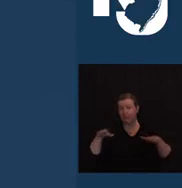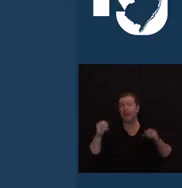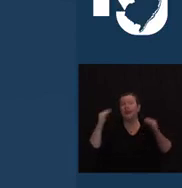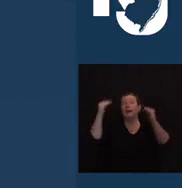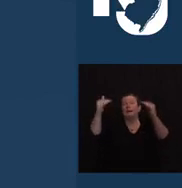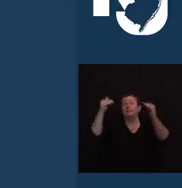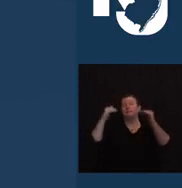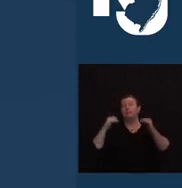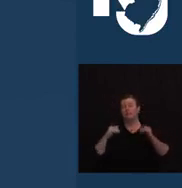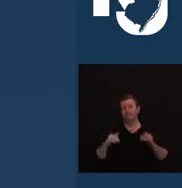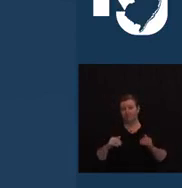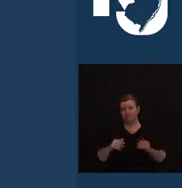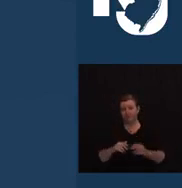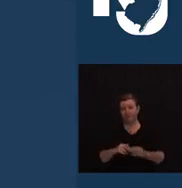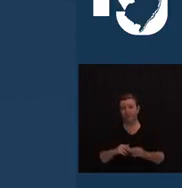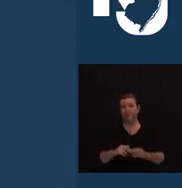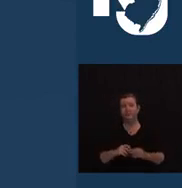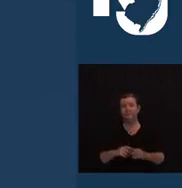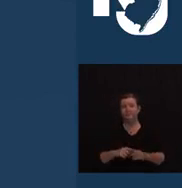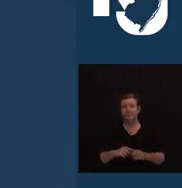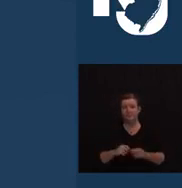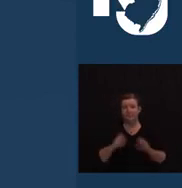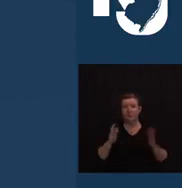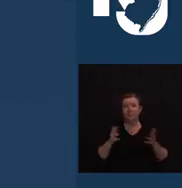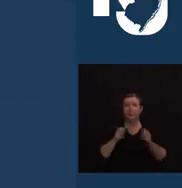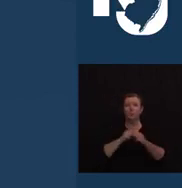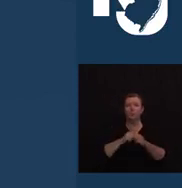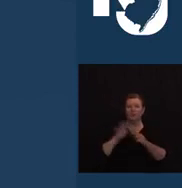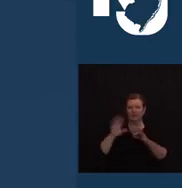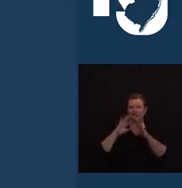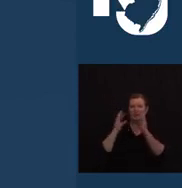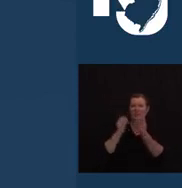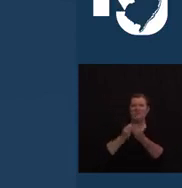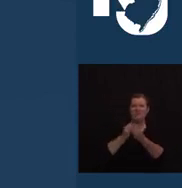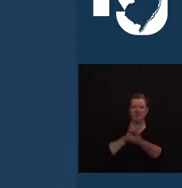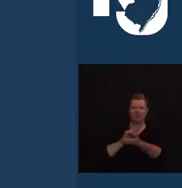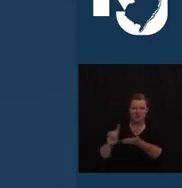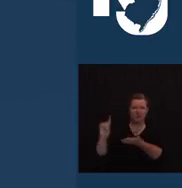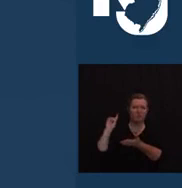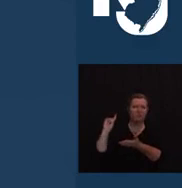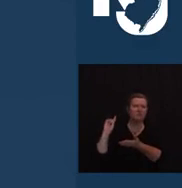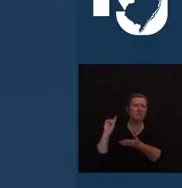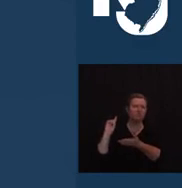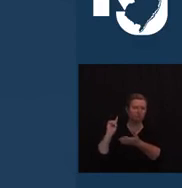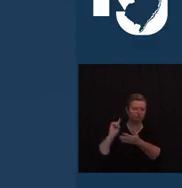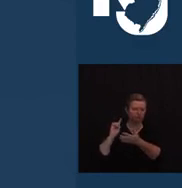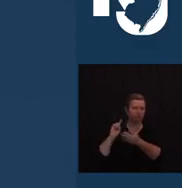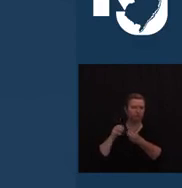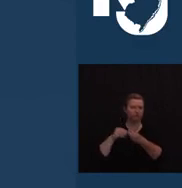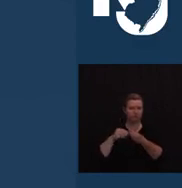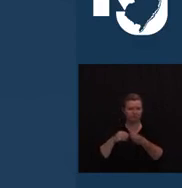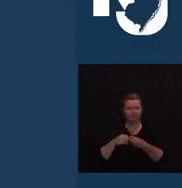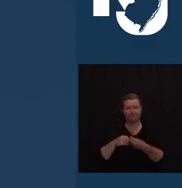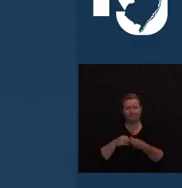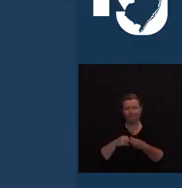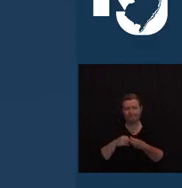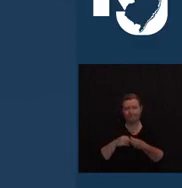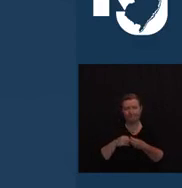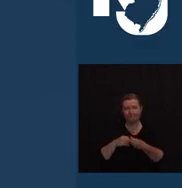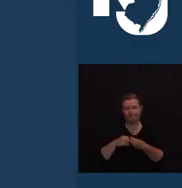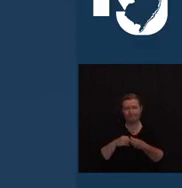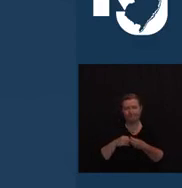Antonio last week. Eloise also leaves her other grandsons, Curtis and Maurice, along with a total